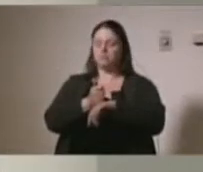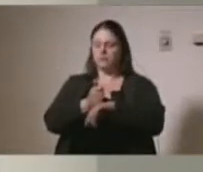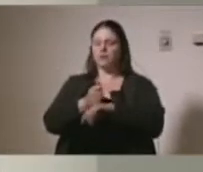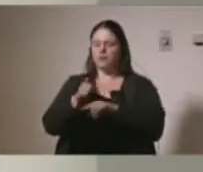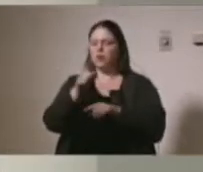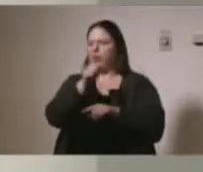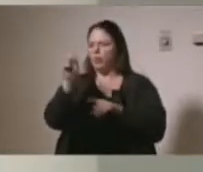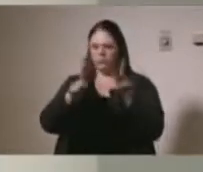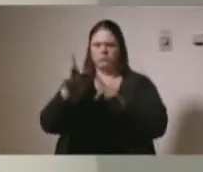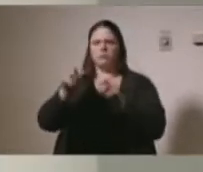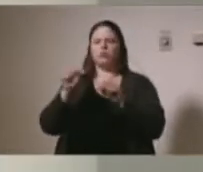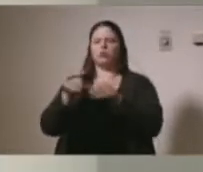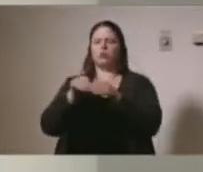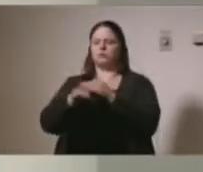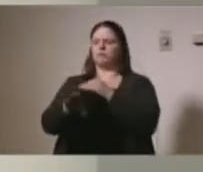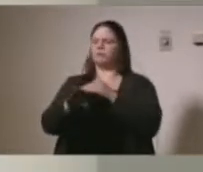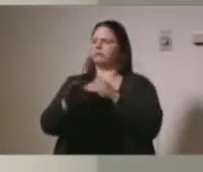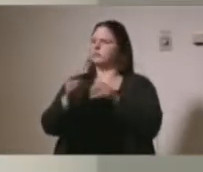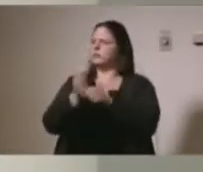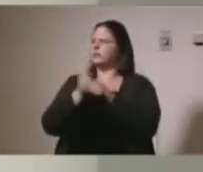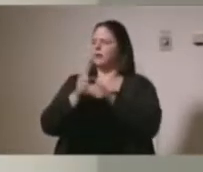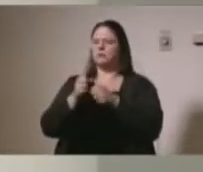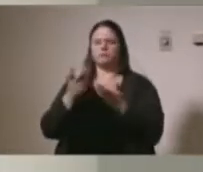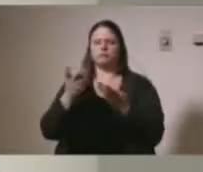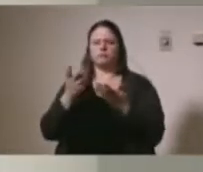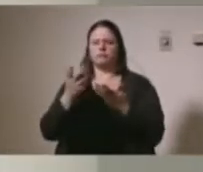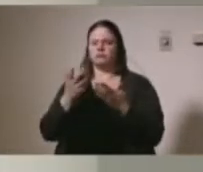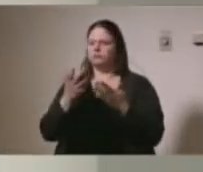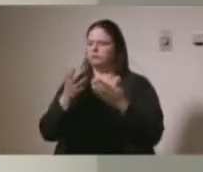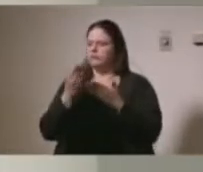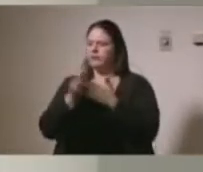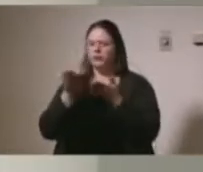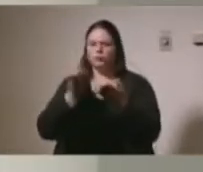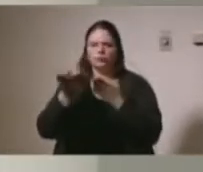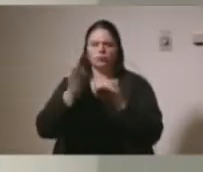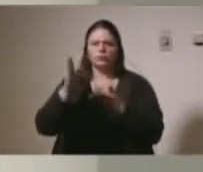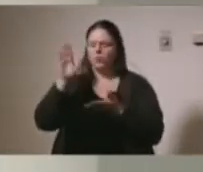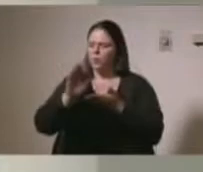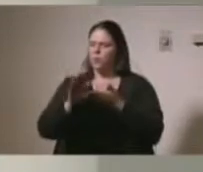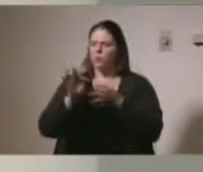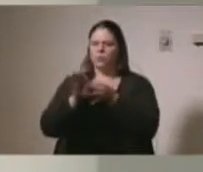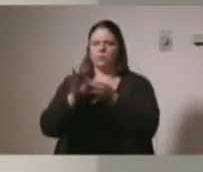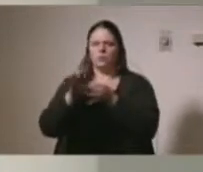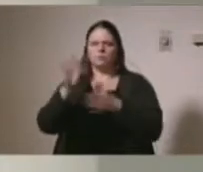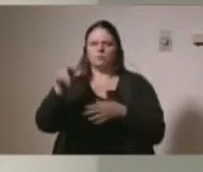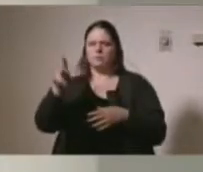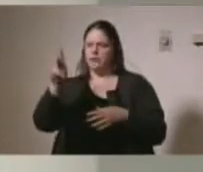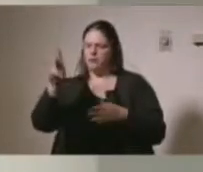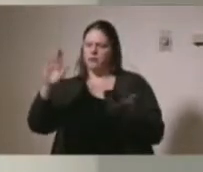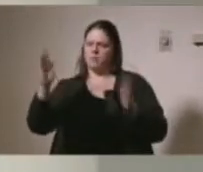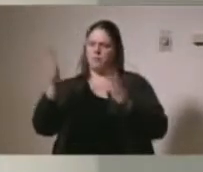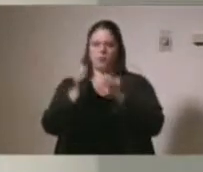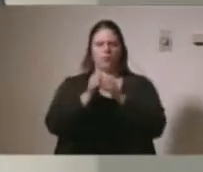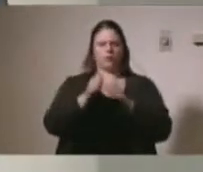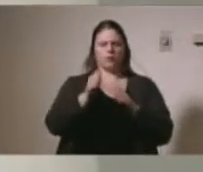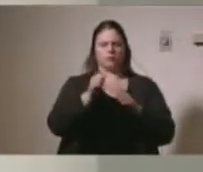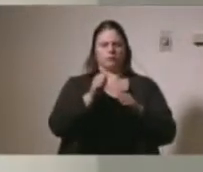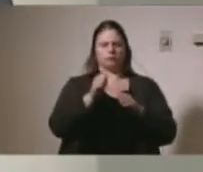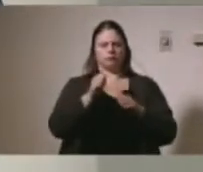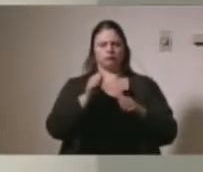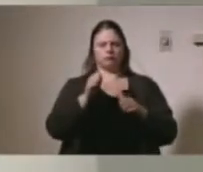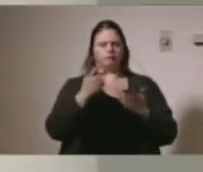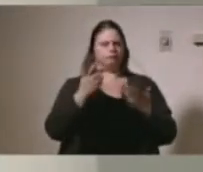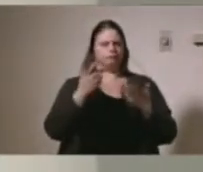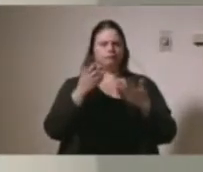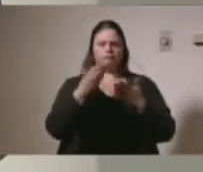to low-cost banking and financial services compared to the services being offered by those